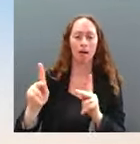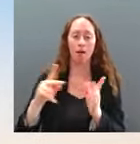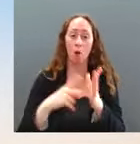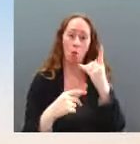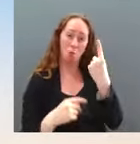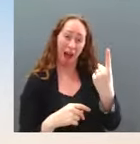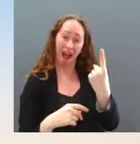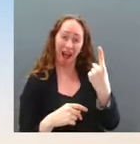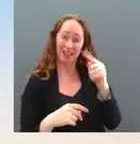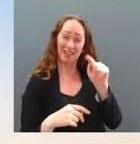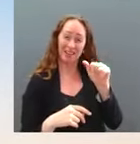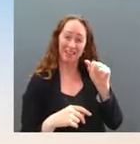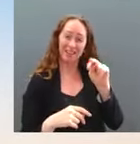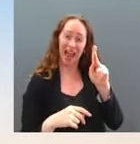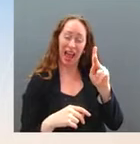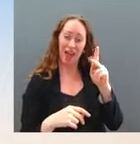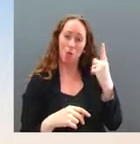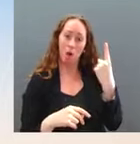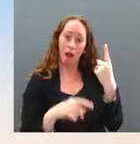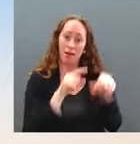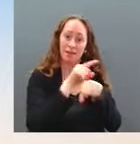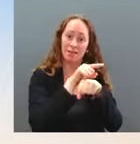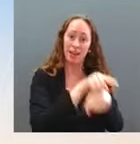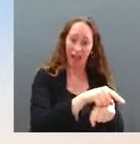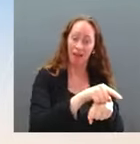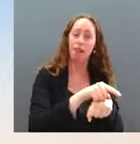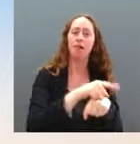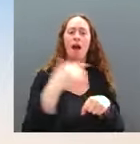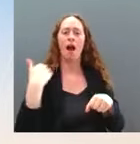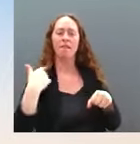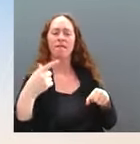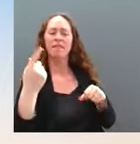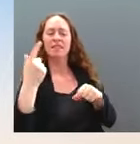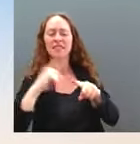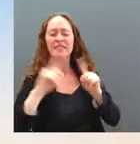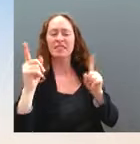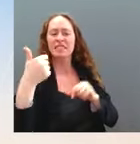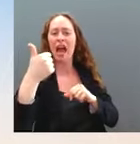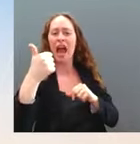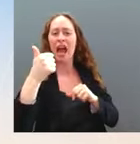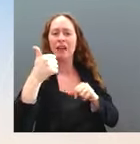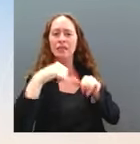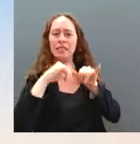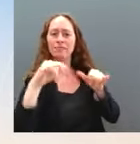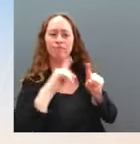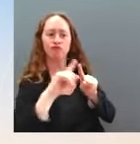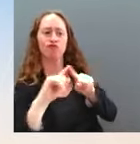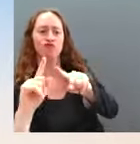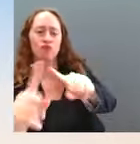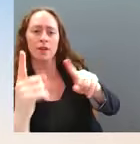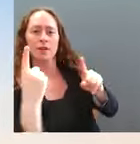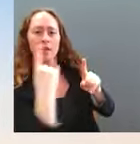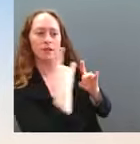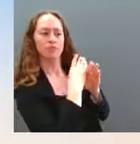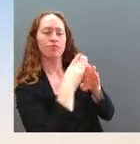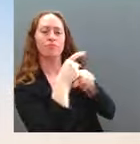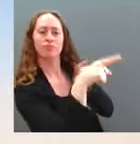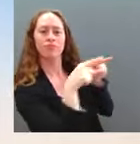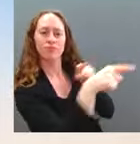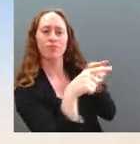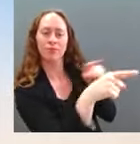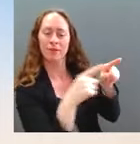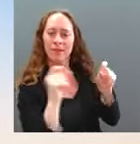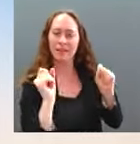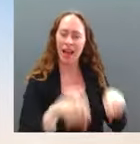Ukraine, the United States will have provided about 3 anti-armor systems. If you factor in contributions from allies, it's about 25 to